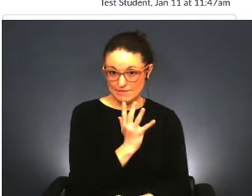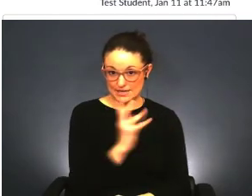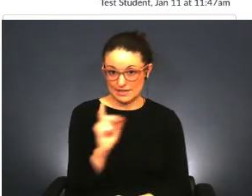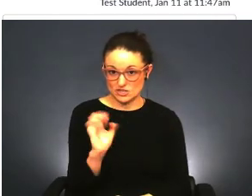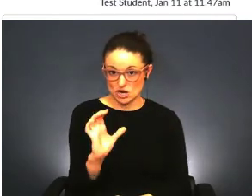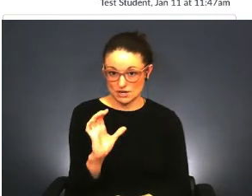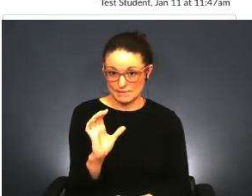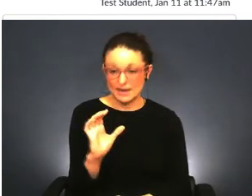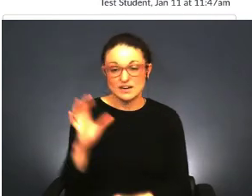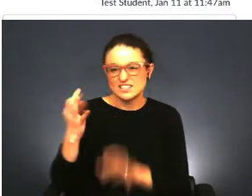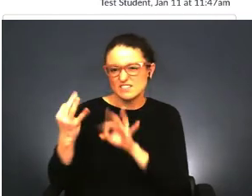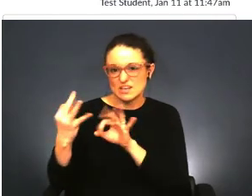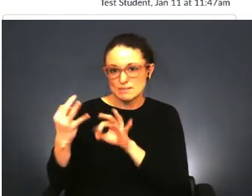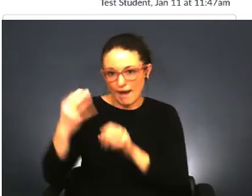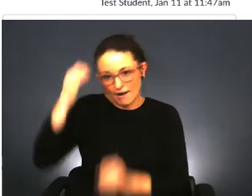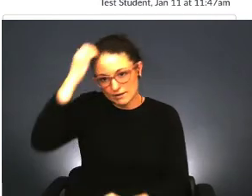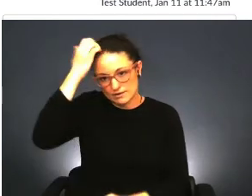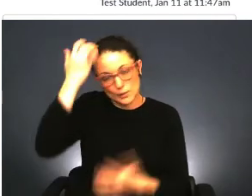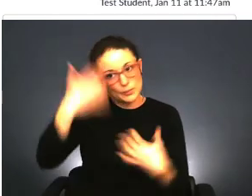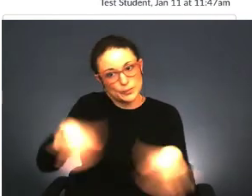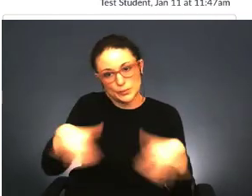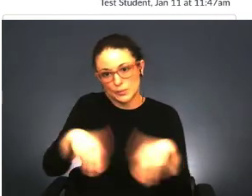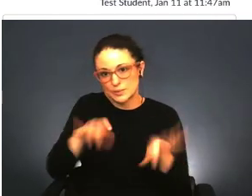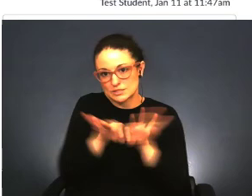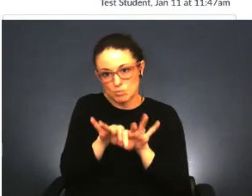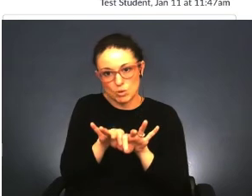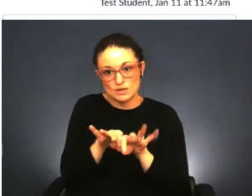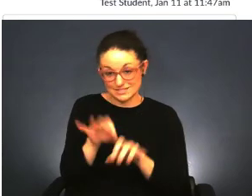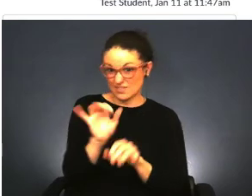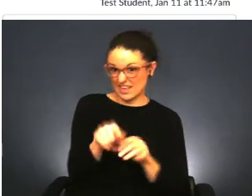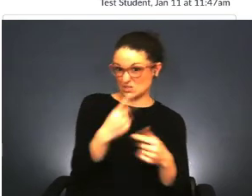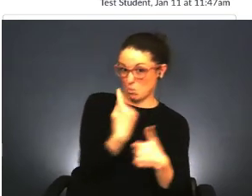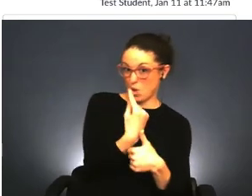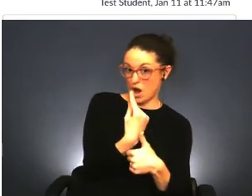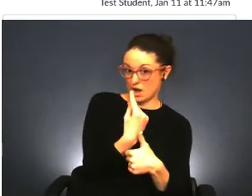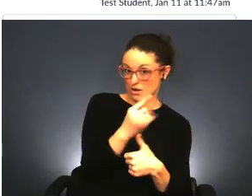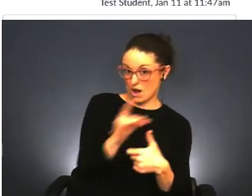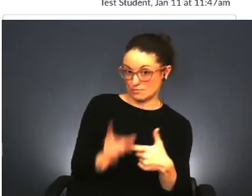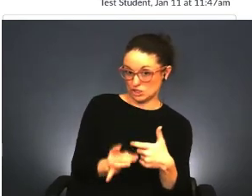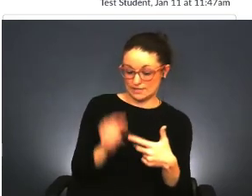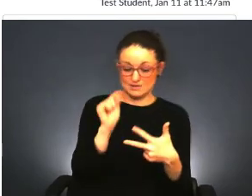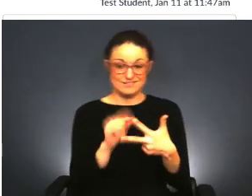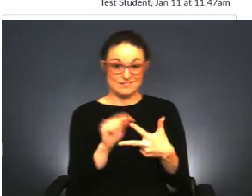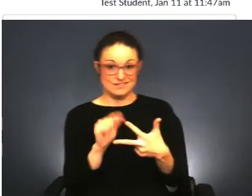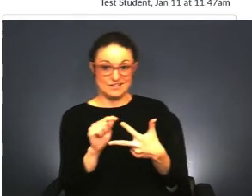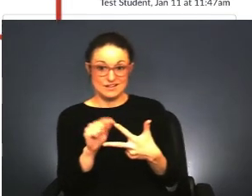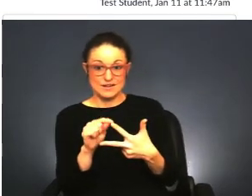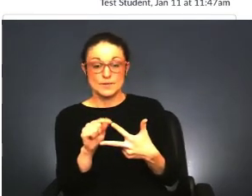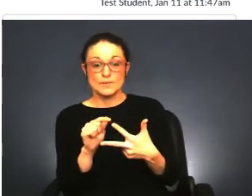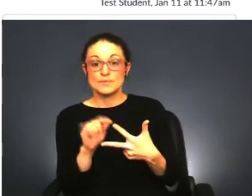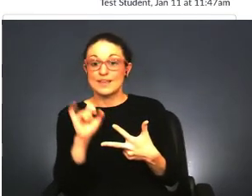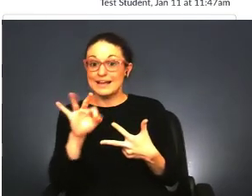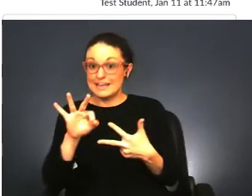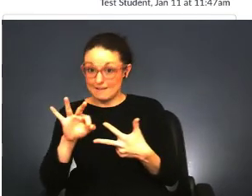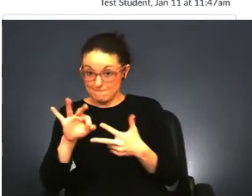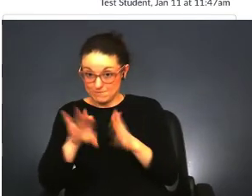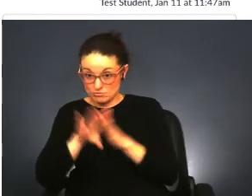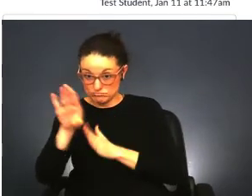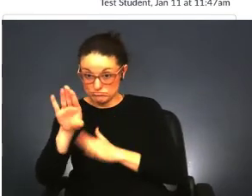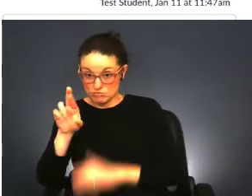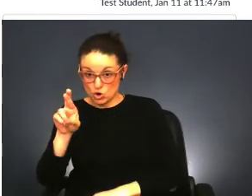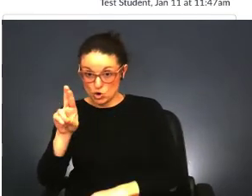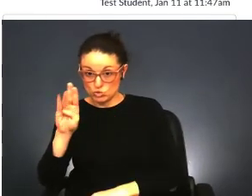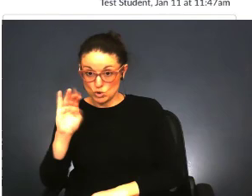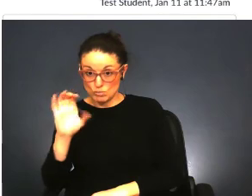is feedback, super important, right? That's one. The second, if you have created a rubric,